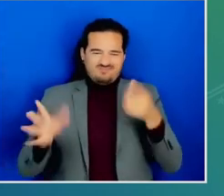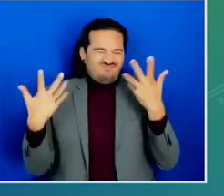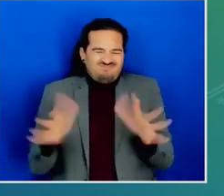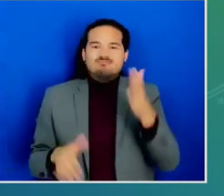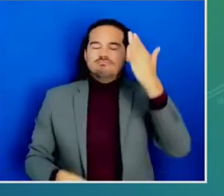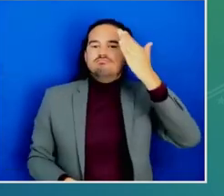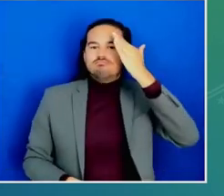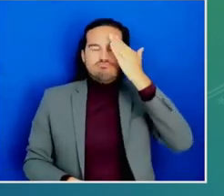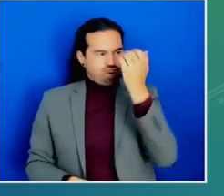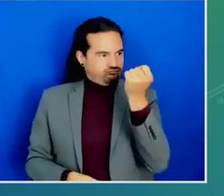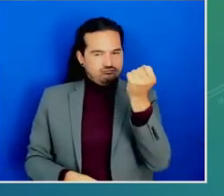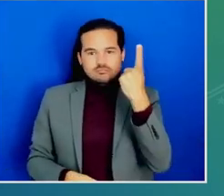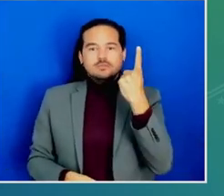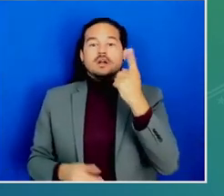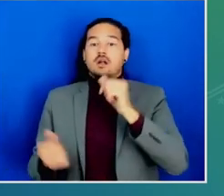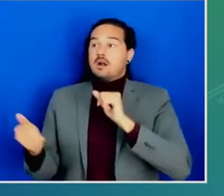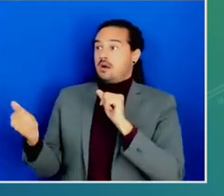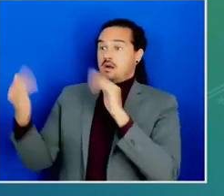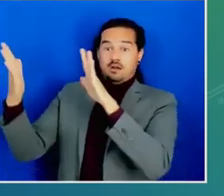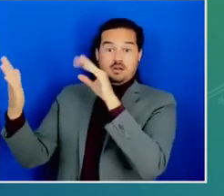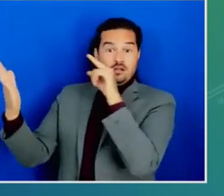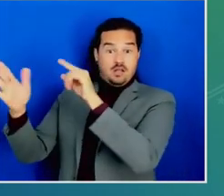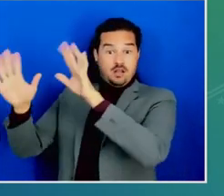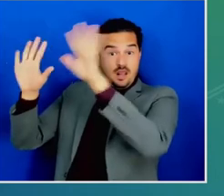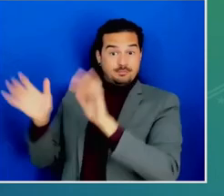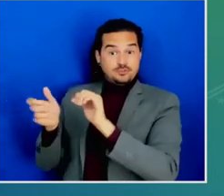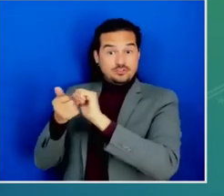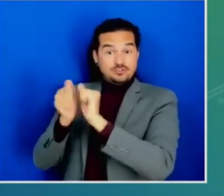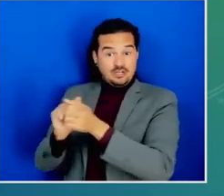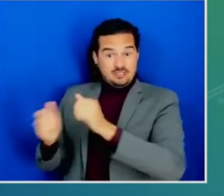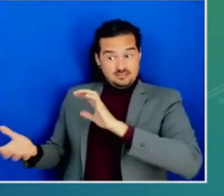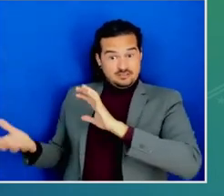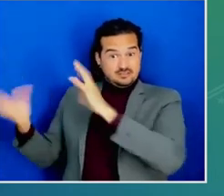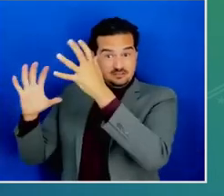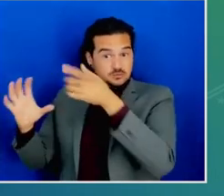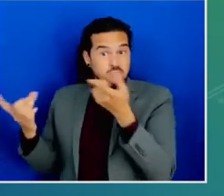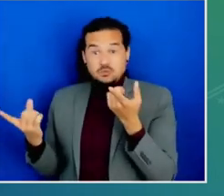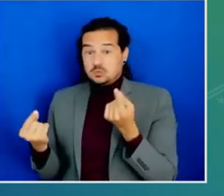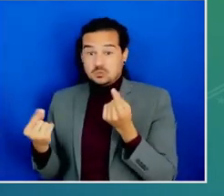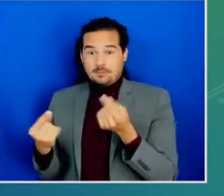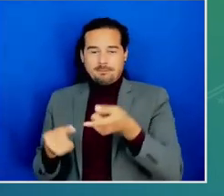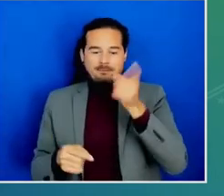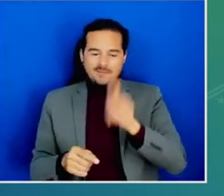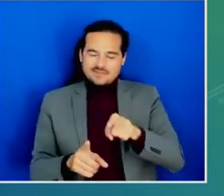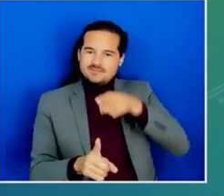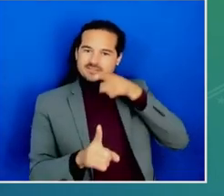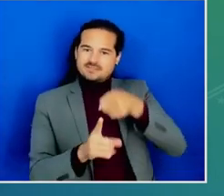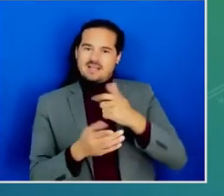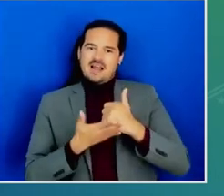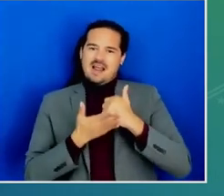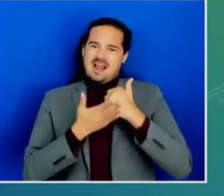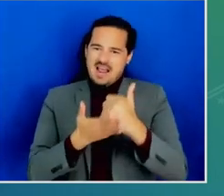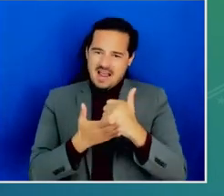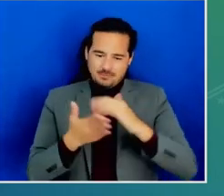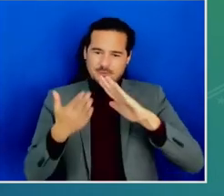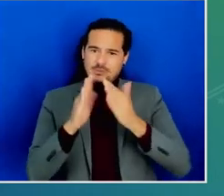climate change is about building safer communities and healthier communities and